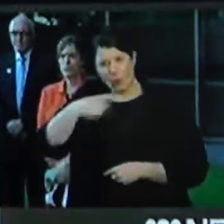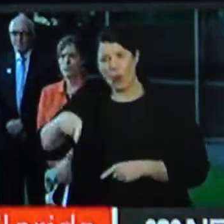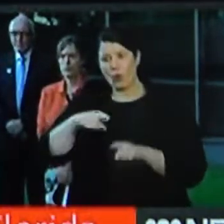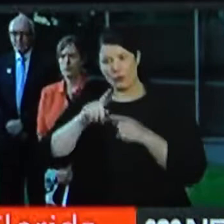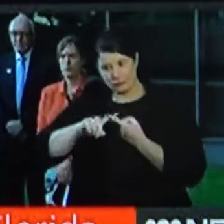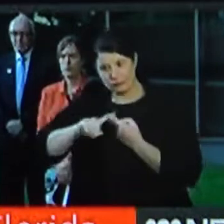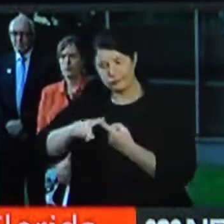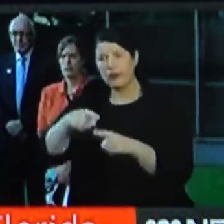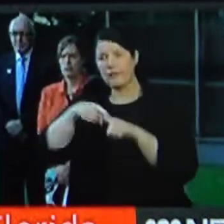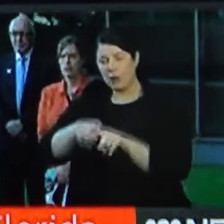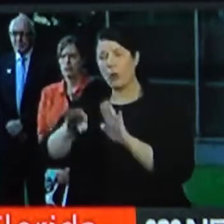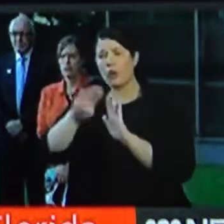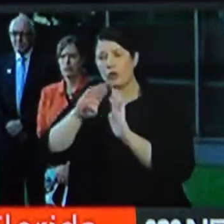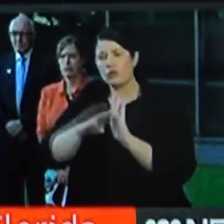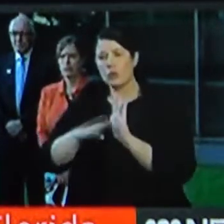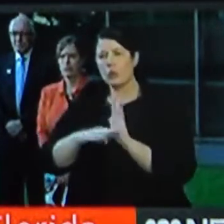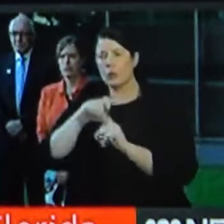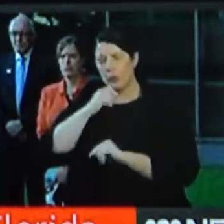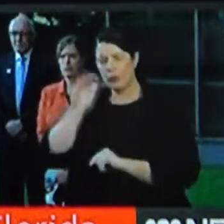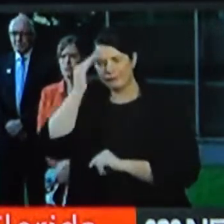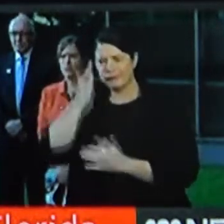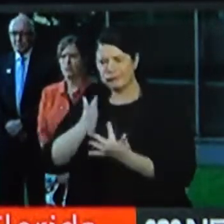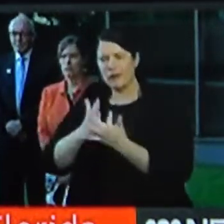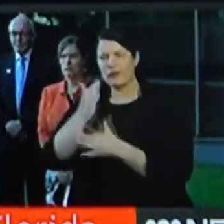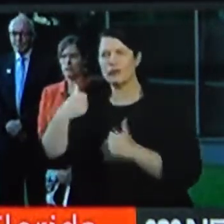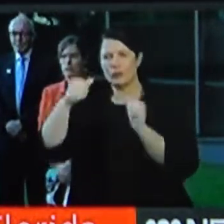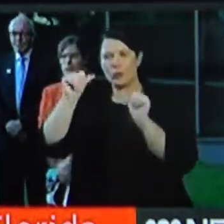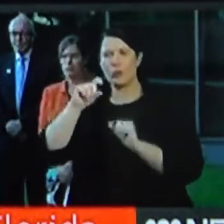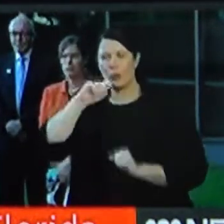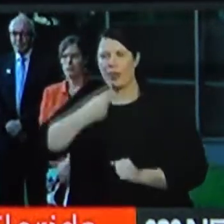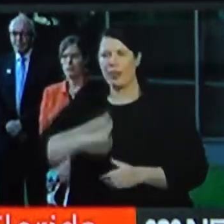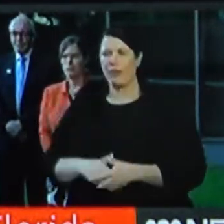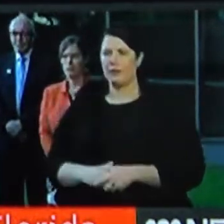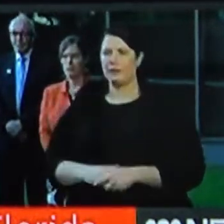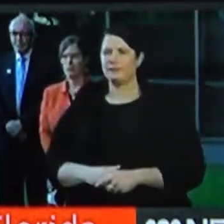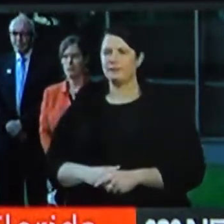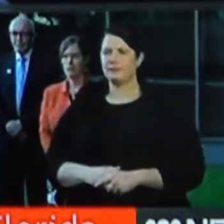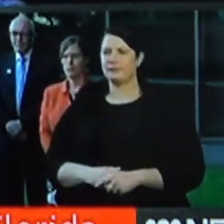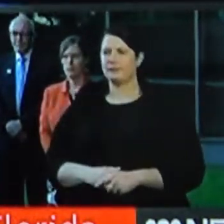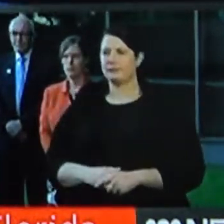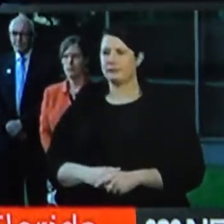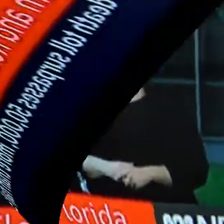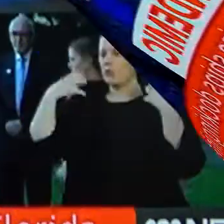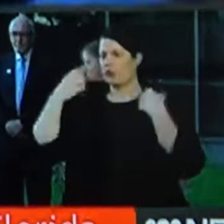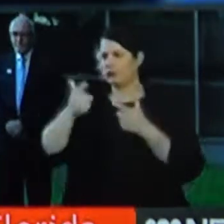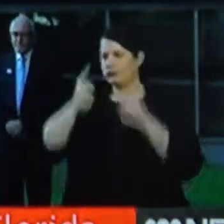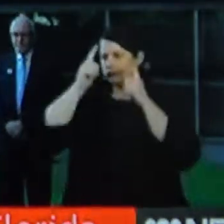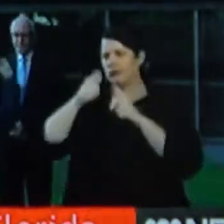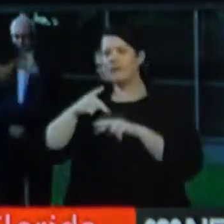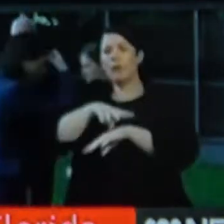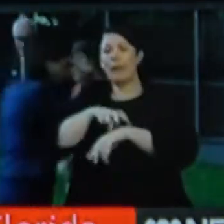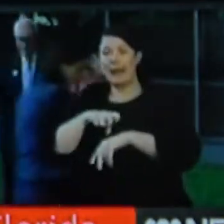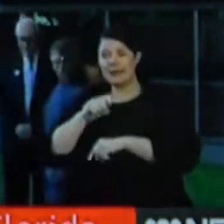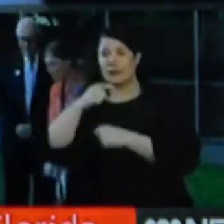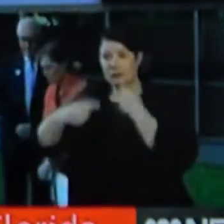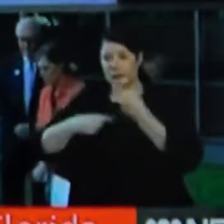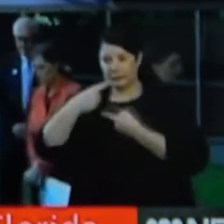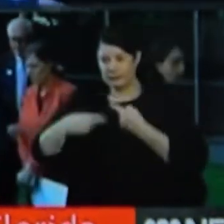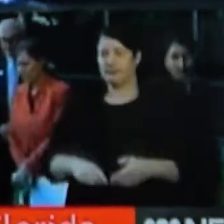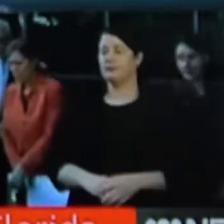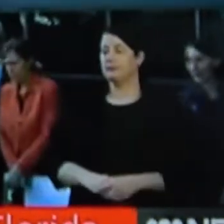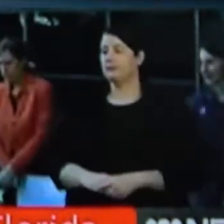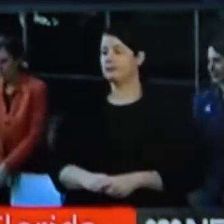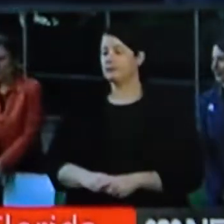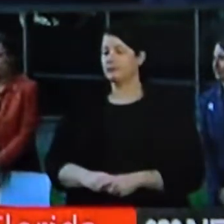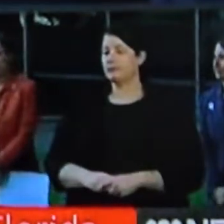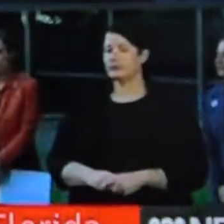that we'll get through this in the best way we can. I'll now ask our Commissioner for Police to give an update.